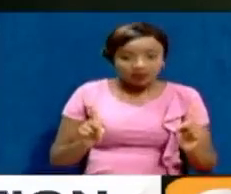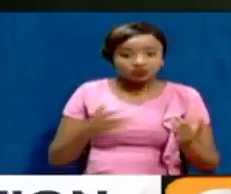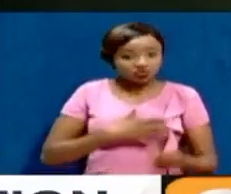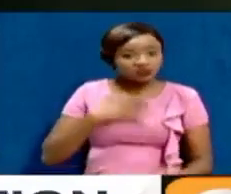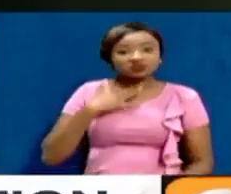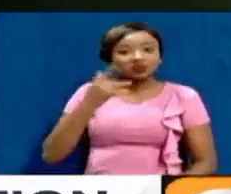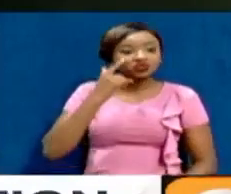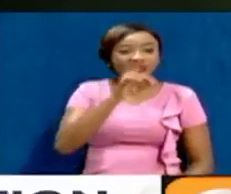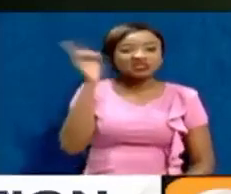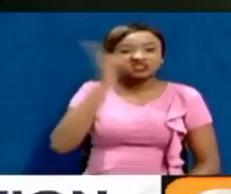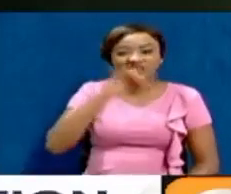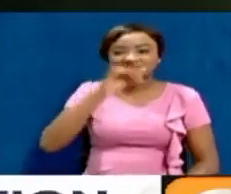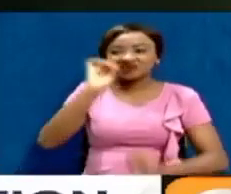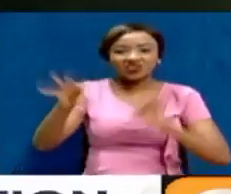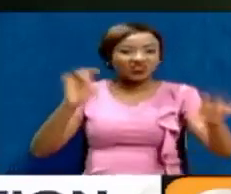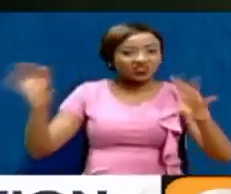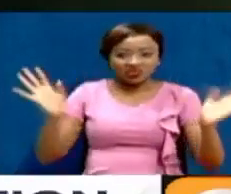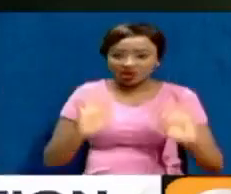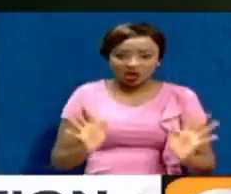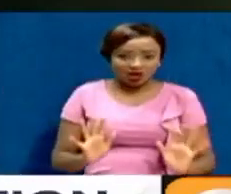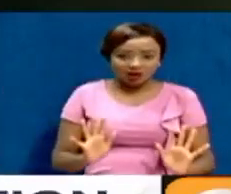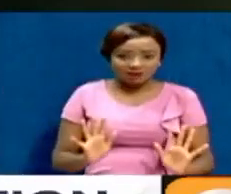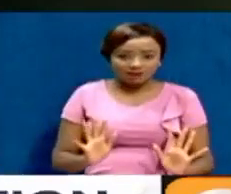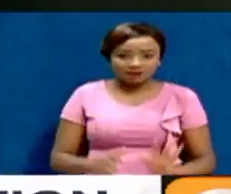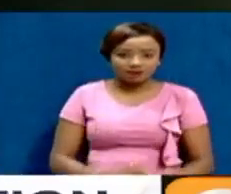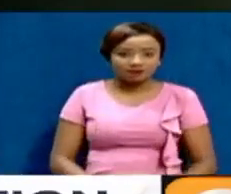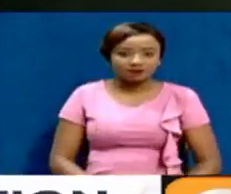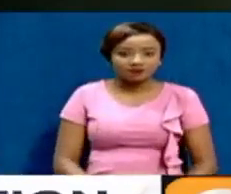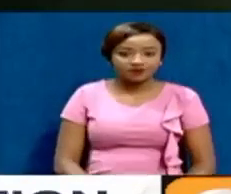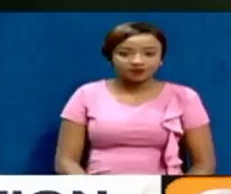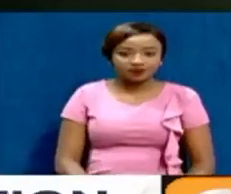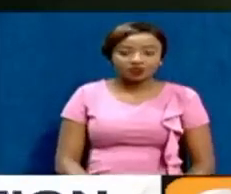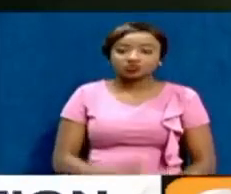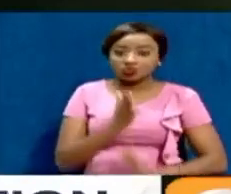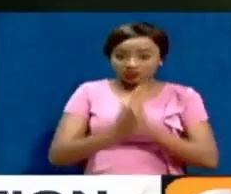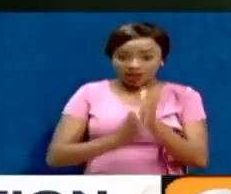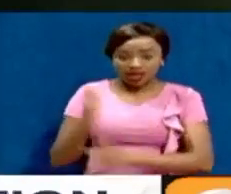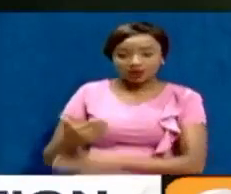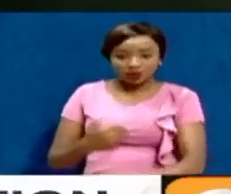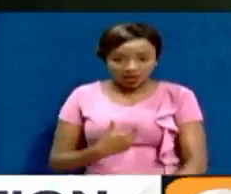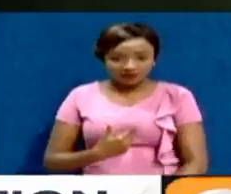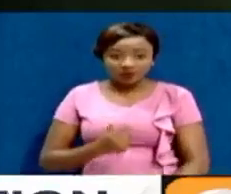kuona takataka kila pahali kwa town. Kwa hiyo mpango utafanywa,